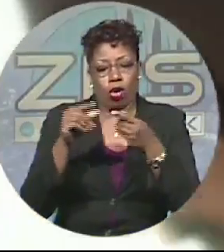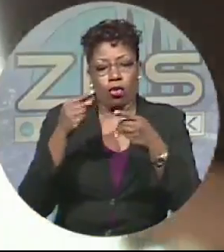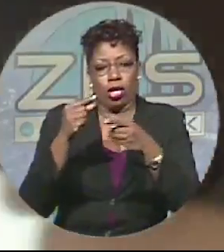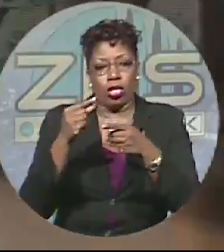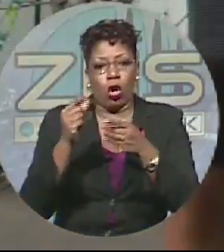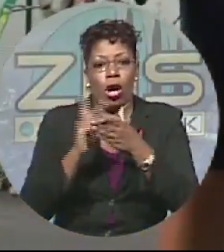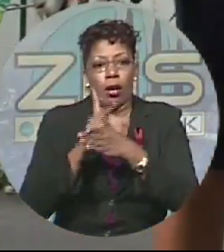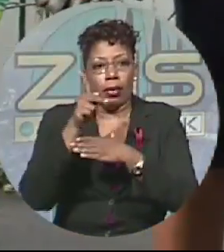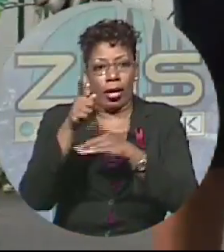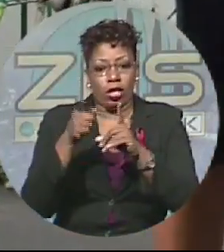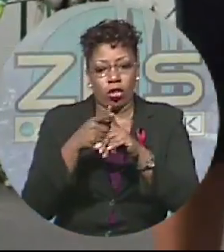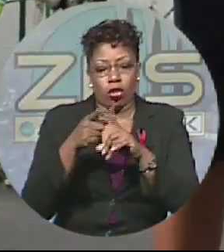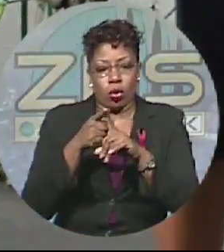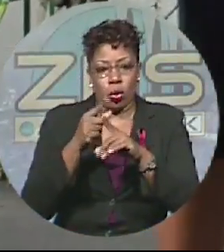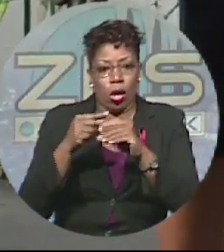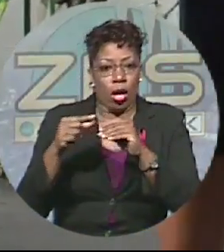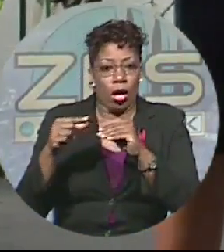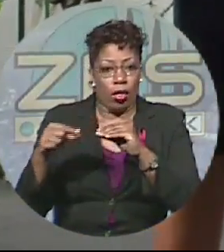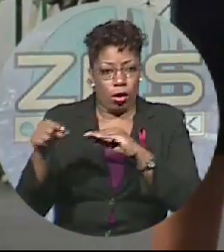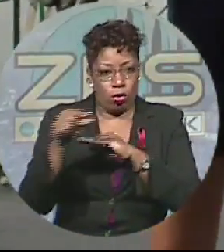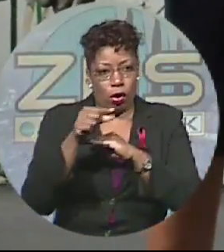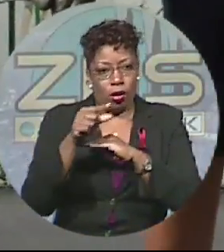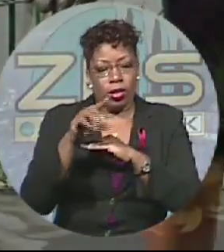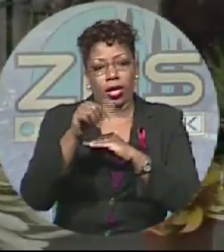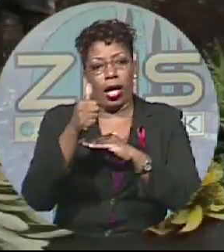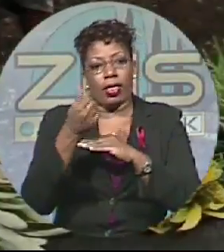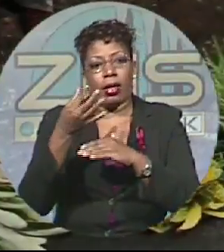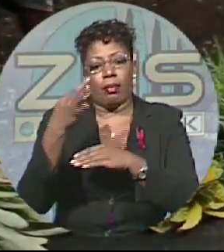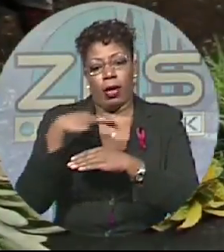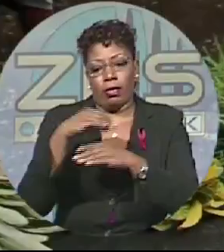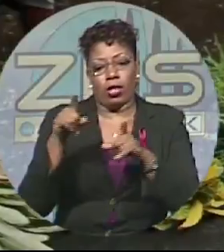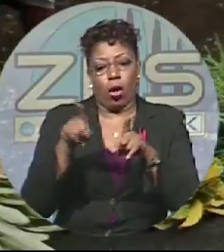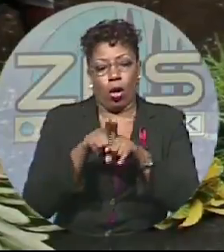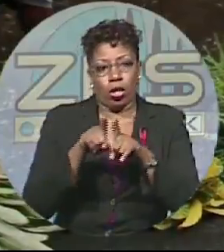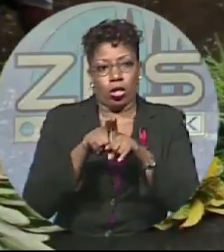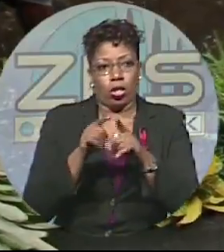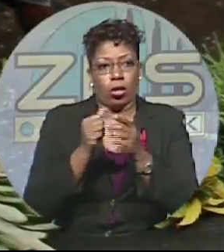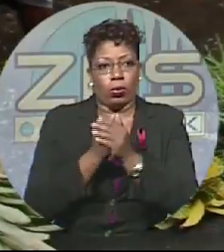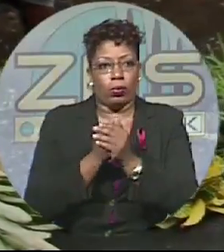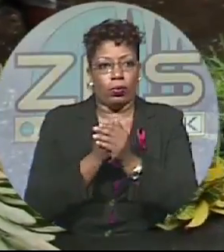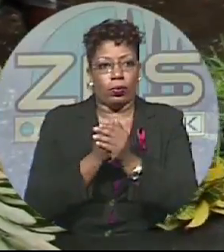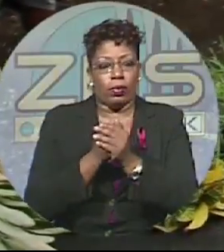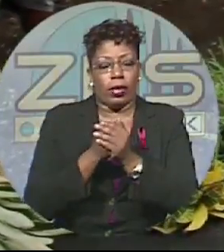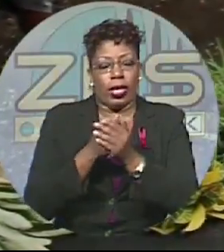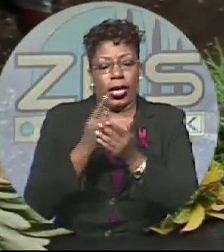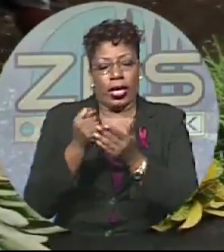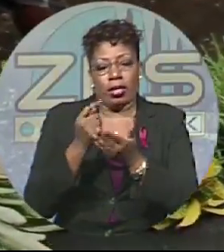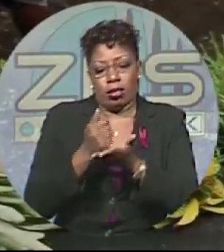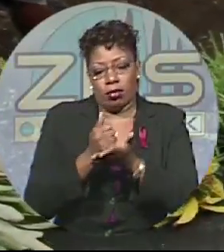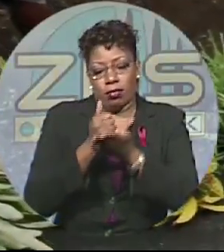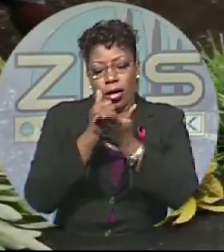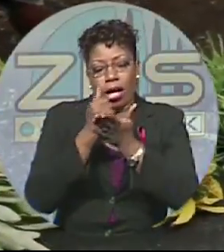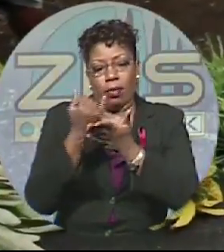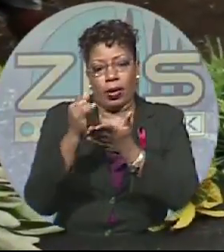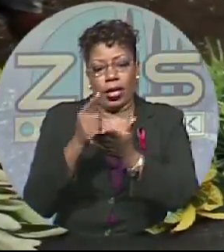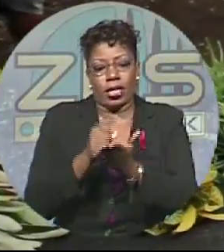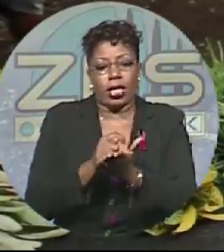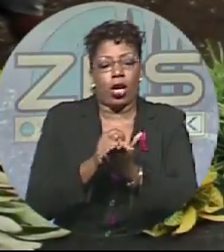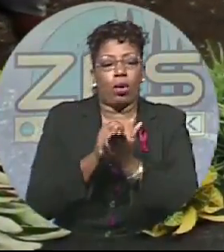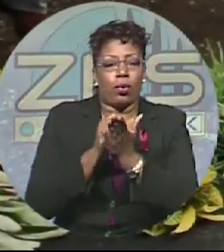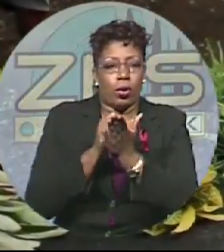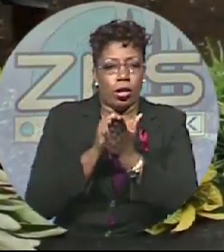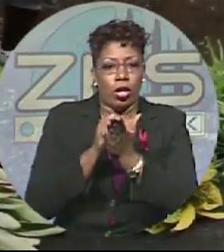Swan says there were other benefits as well. It's therapeutic because you come out and you're working with